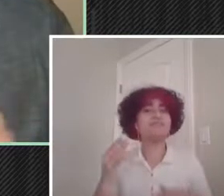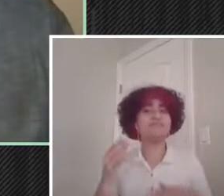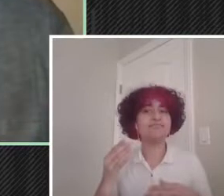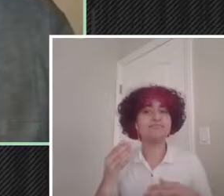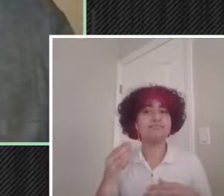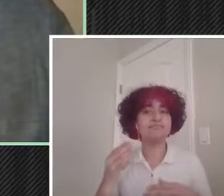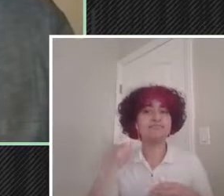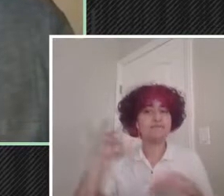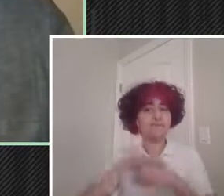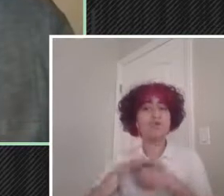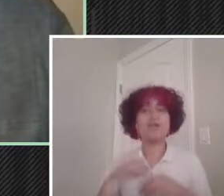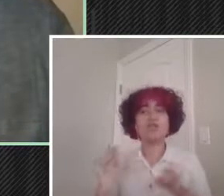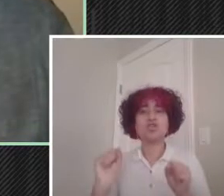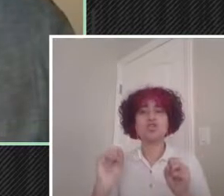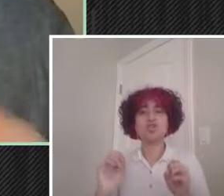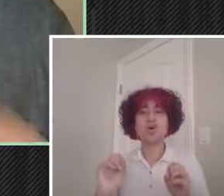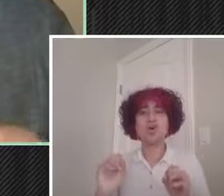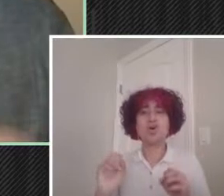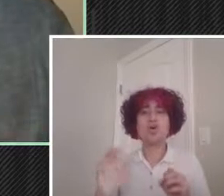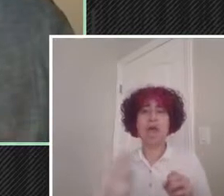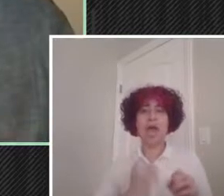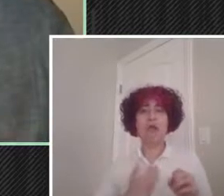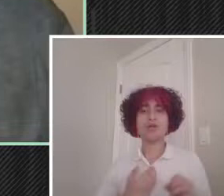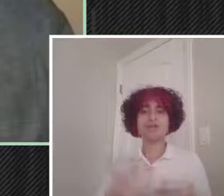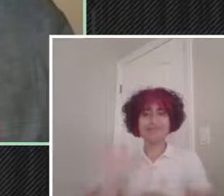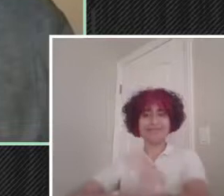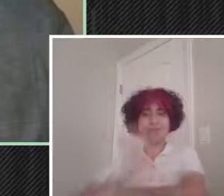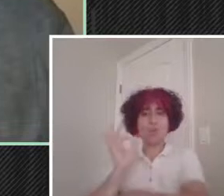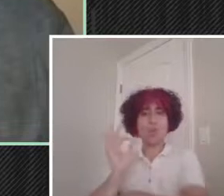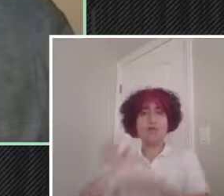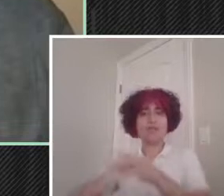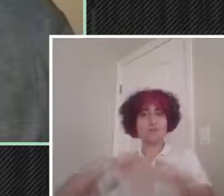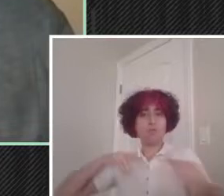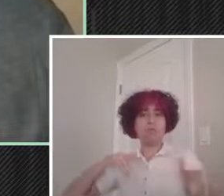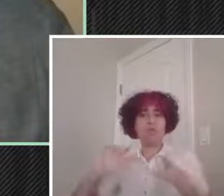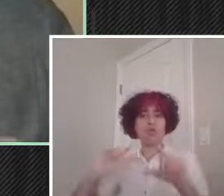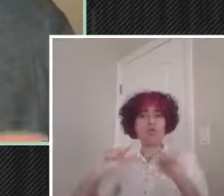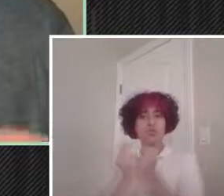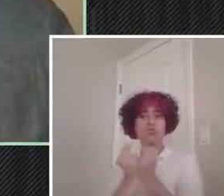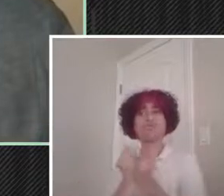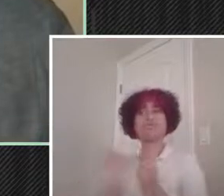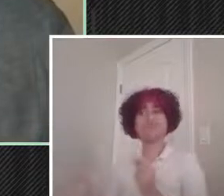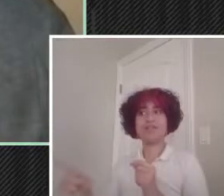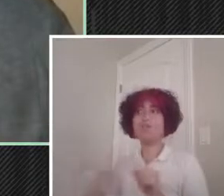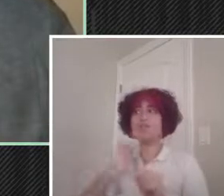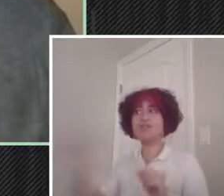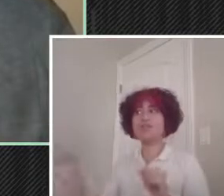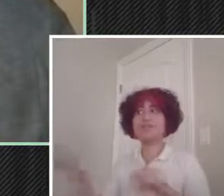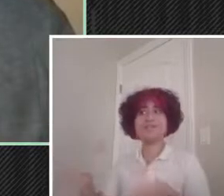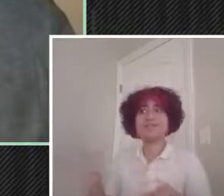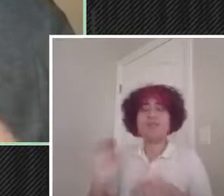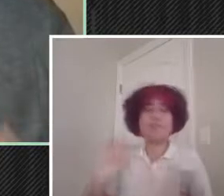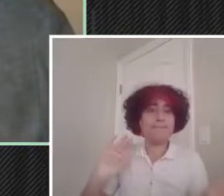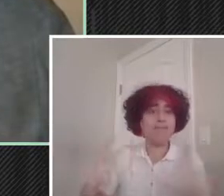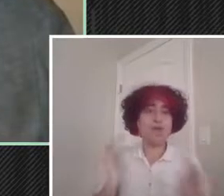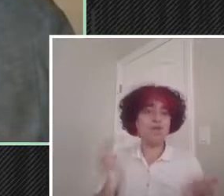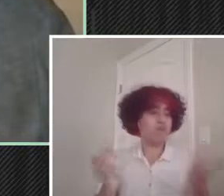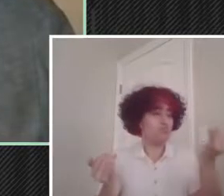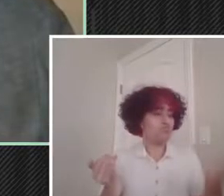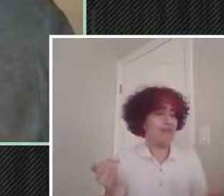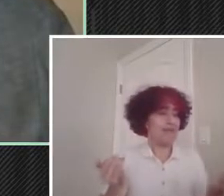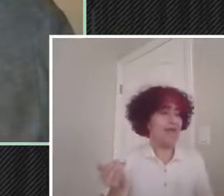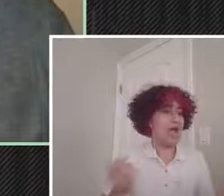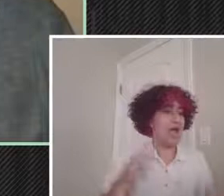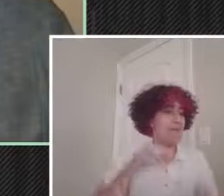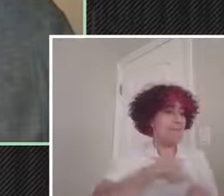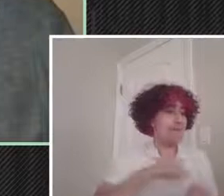an excellent mobilization video right before the election that drew the parallels between the moment we're in and the moment that Martin Luther